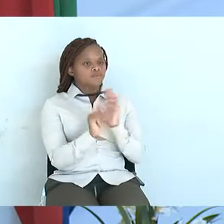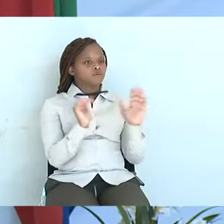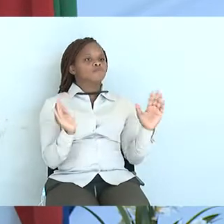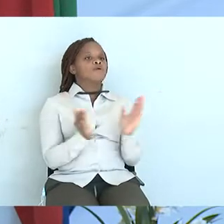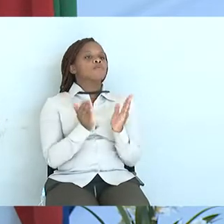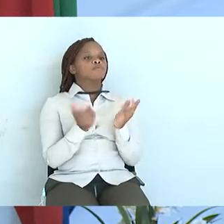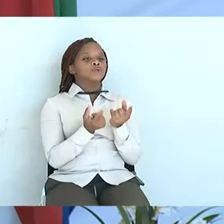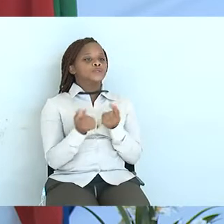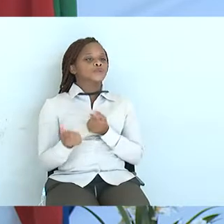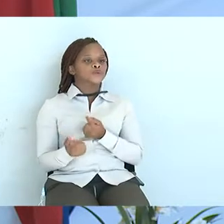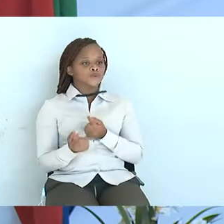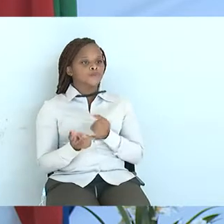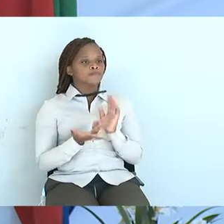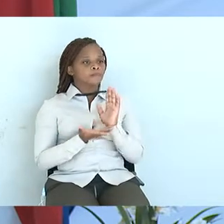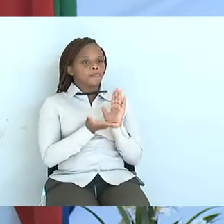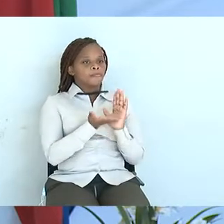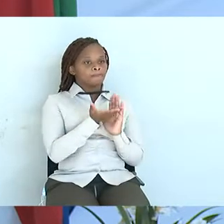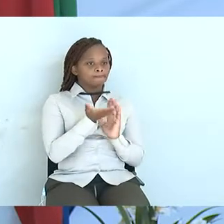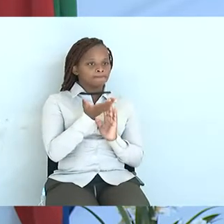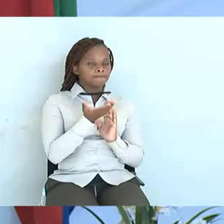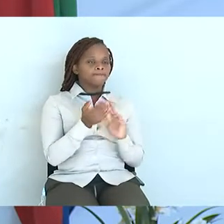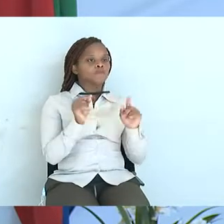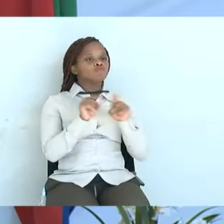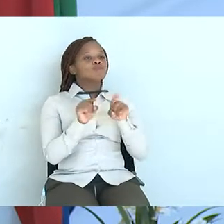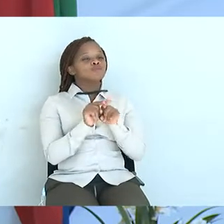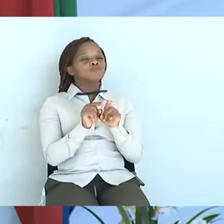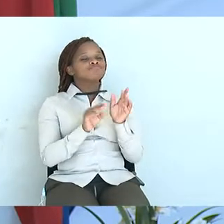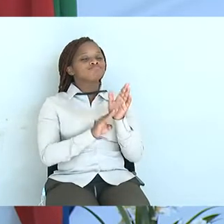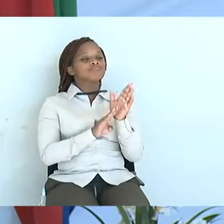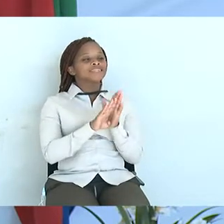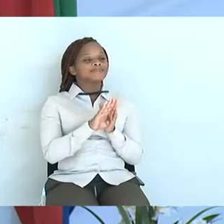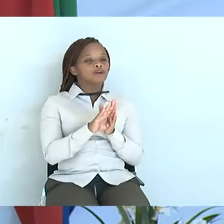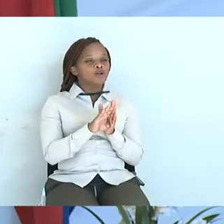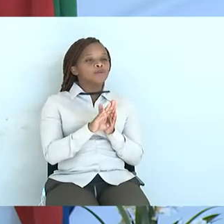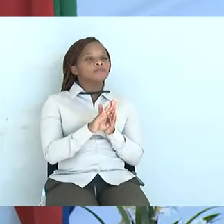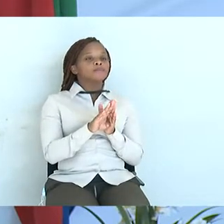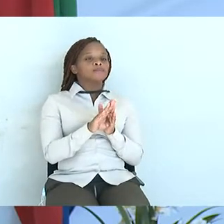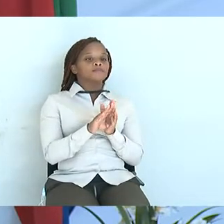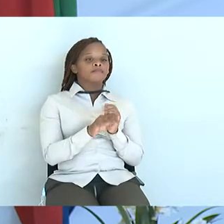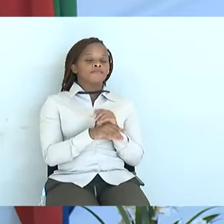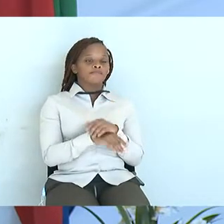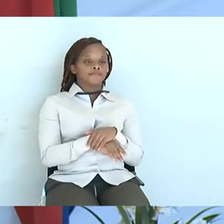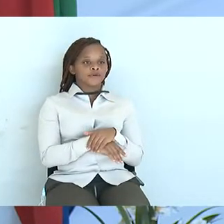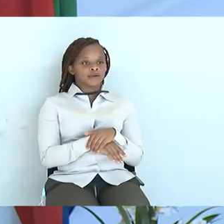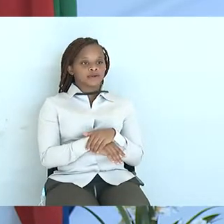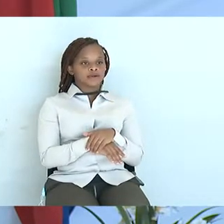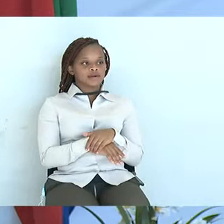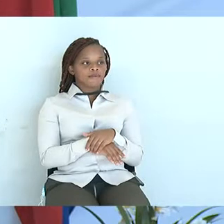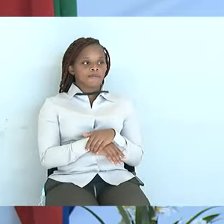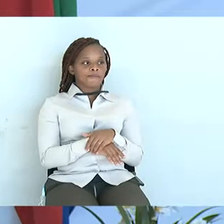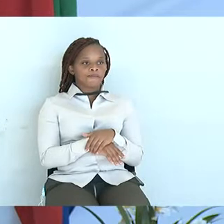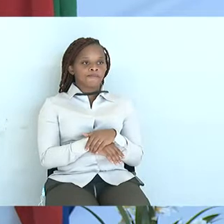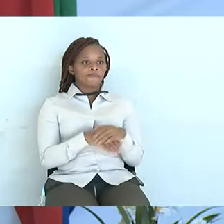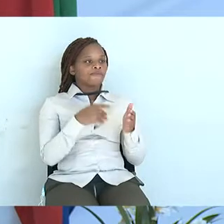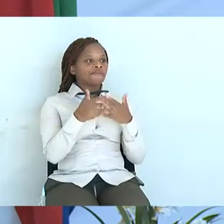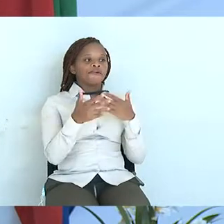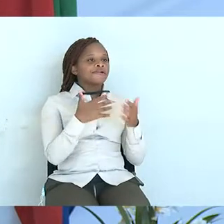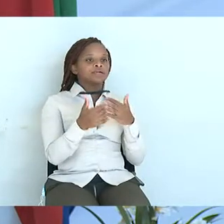innovate and develop the things that will be required, that will be consumed in this